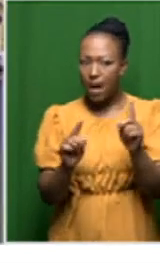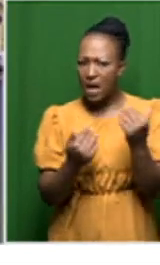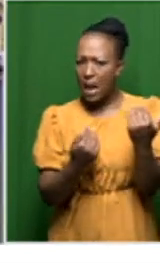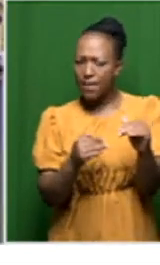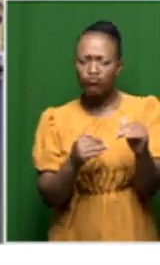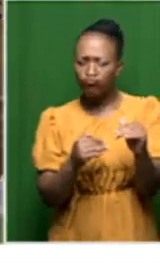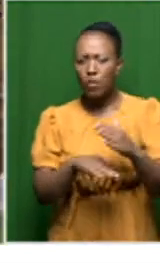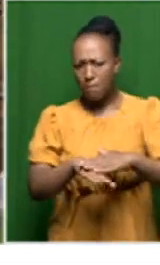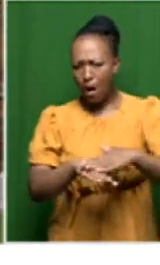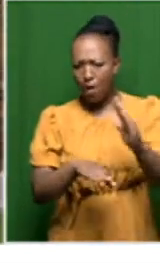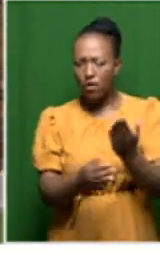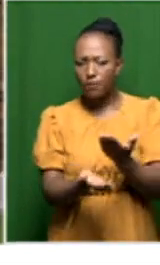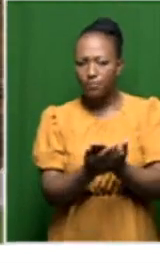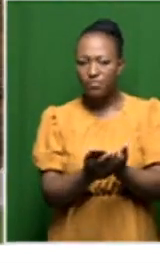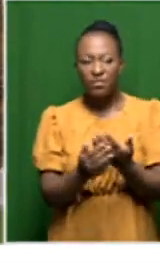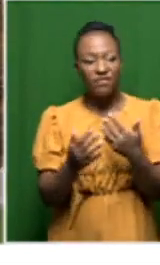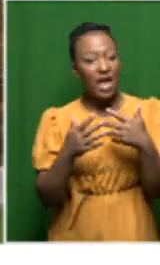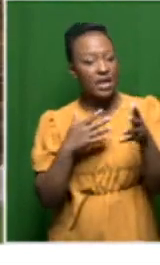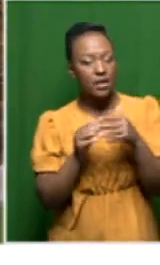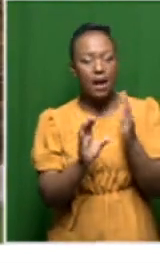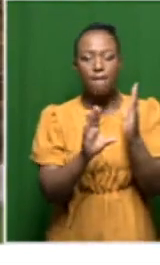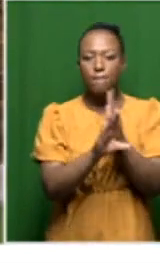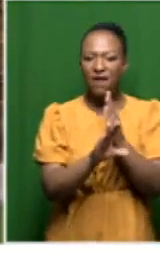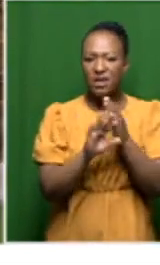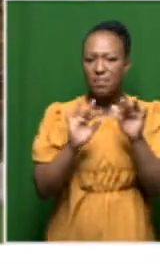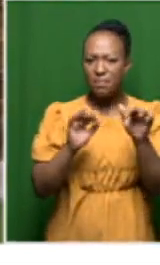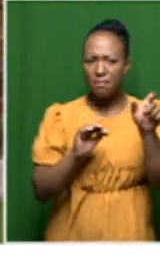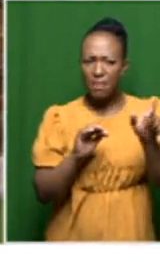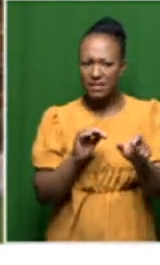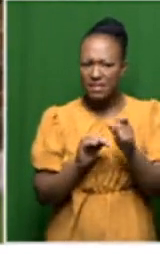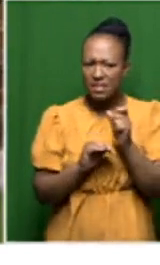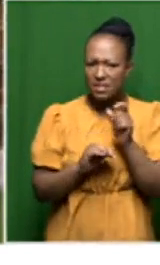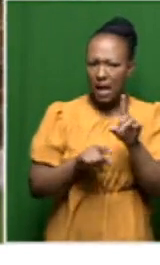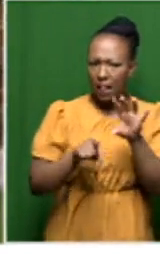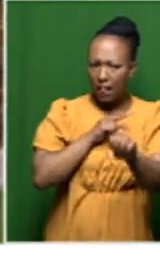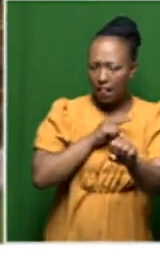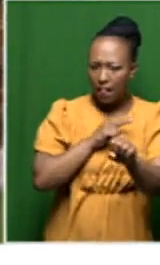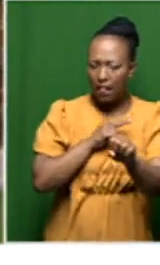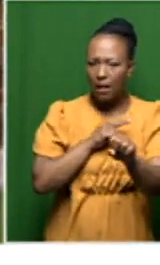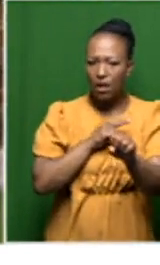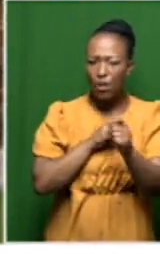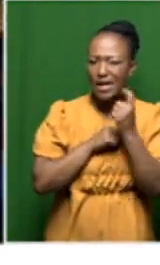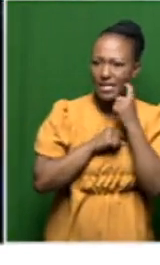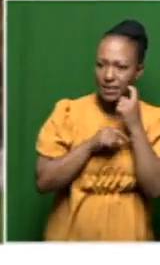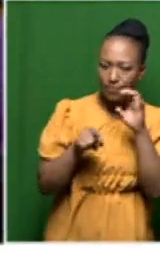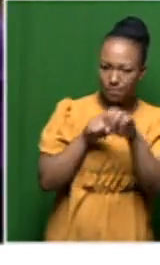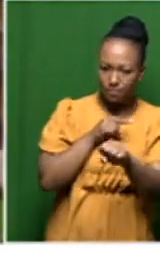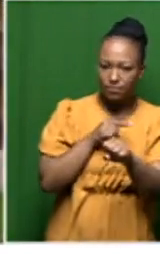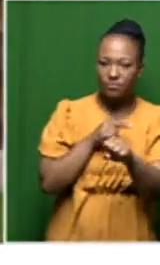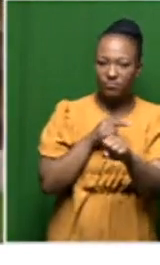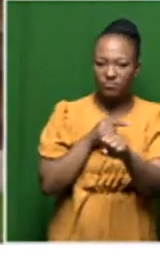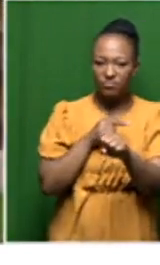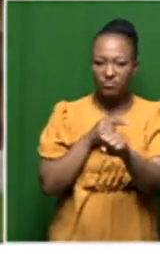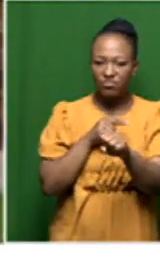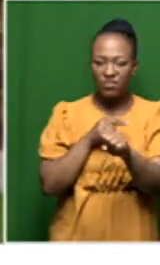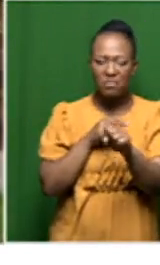private developers see any piece of land in the province that belongs to the state, it's easy to see. Because it's likely it